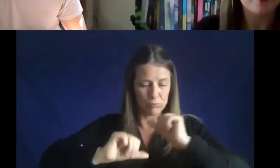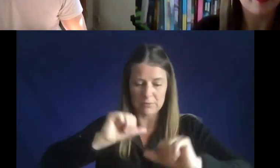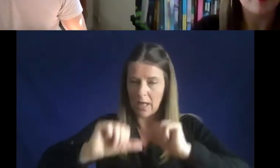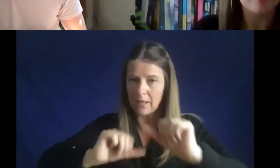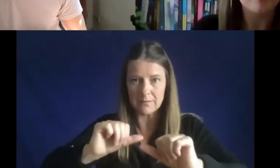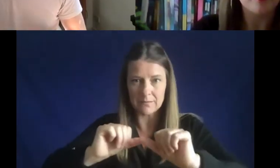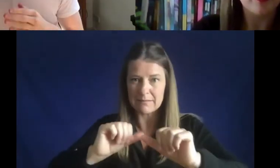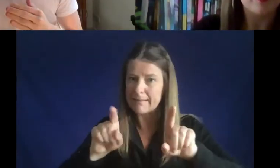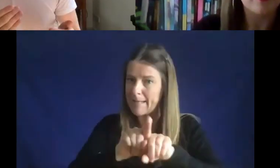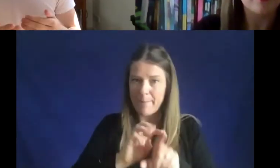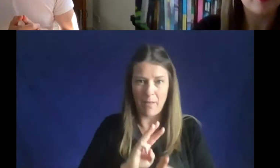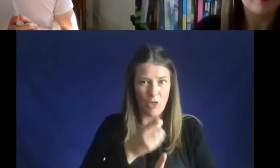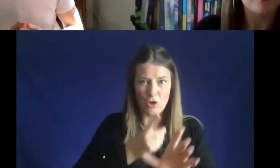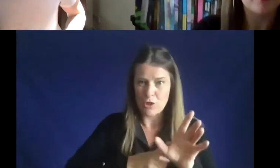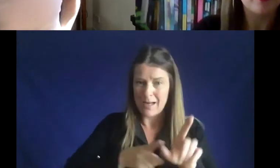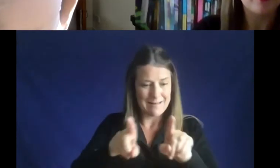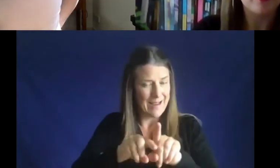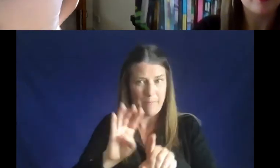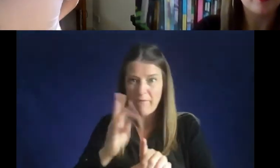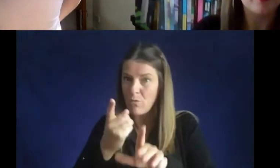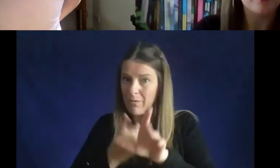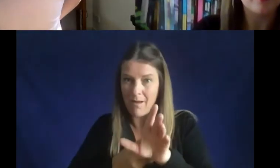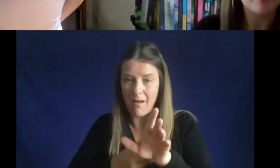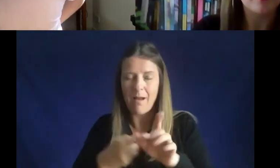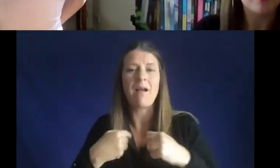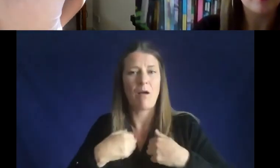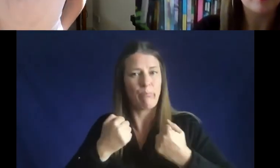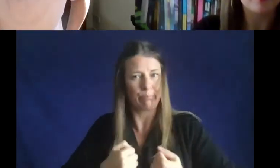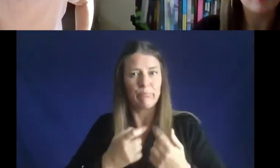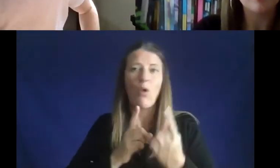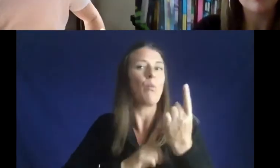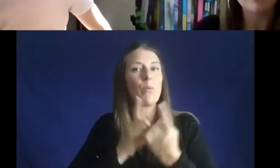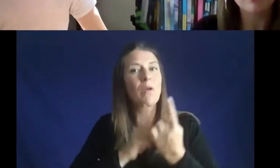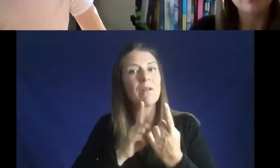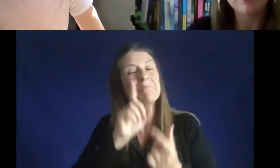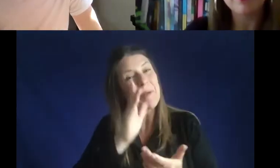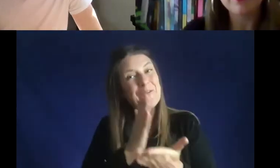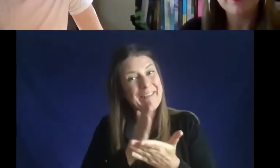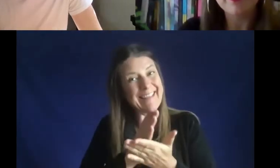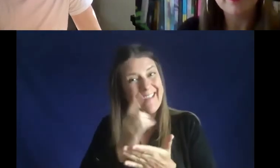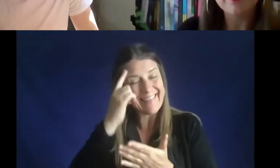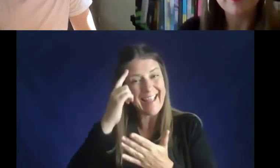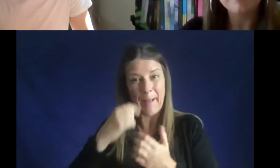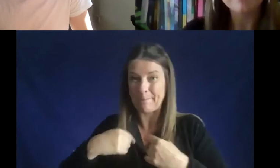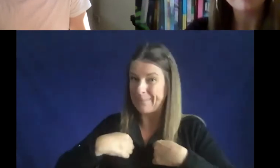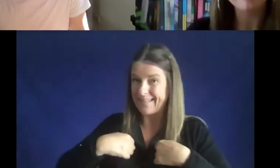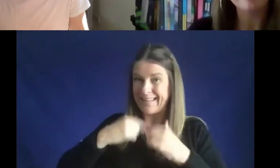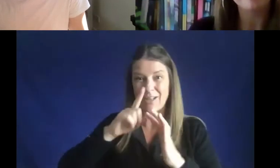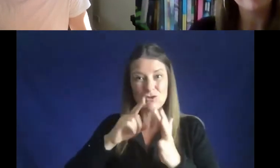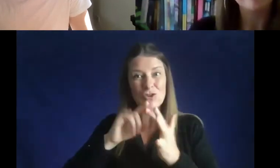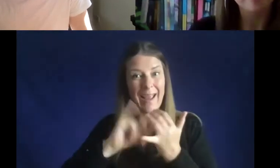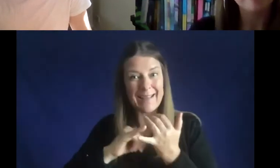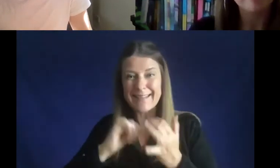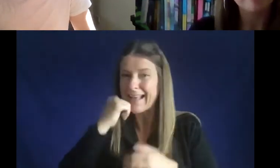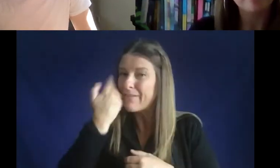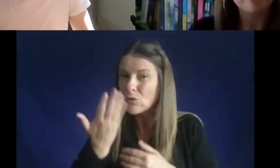and it's been quite nice actually, because I suppose me and Jess on Zoom every day has also been a one-on-one experience,